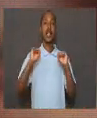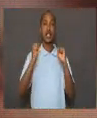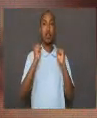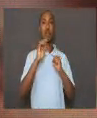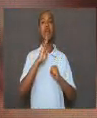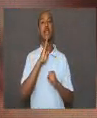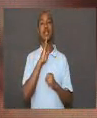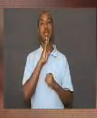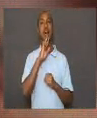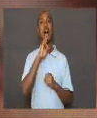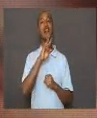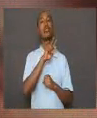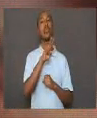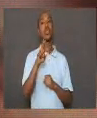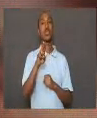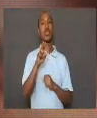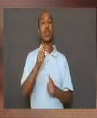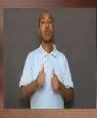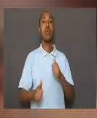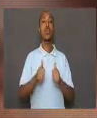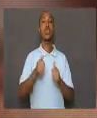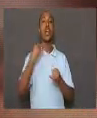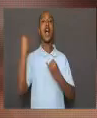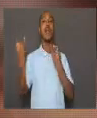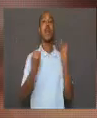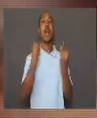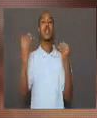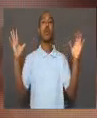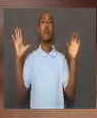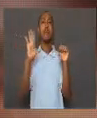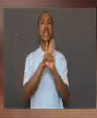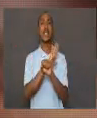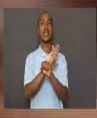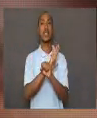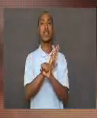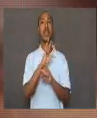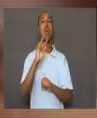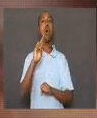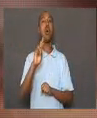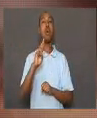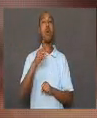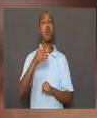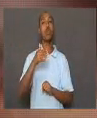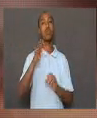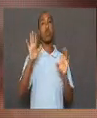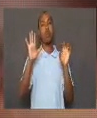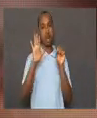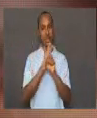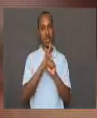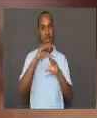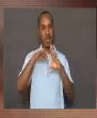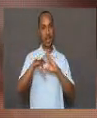Strong bases are those which ionize completely or almost